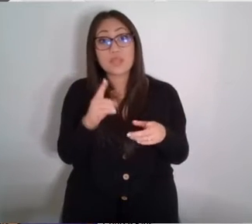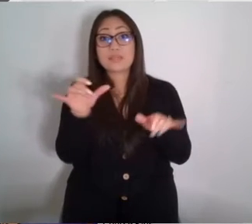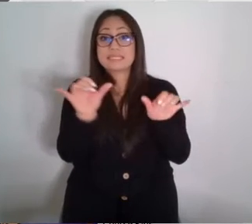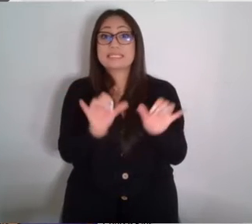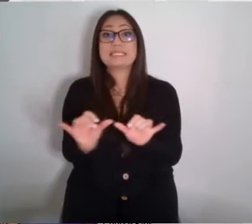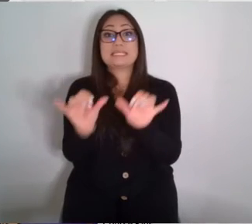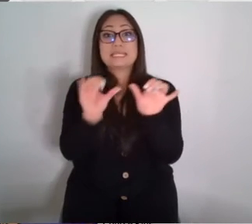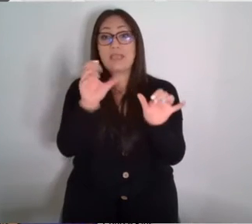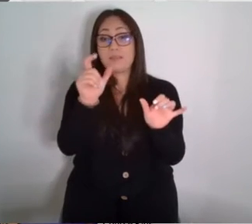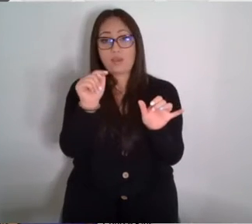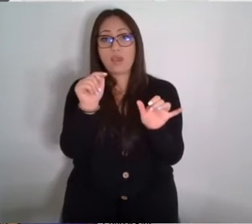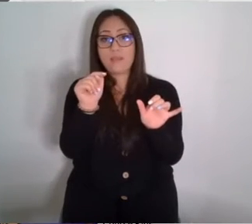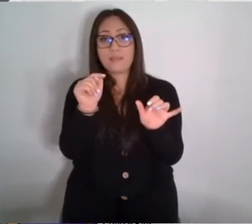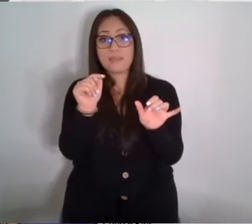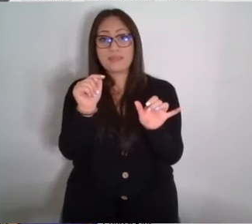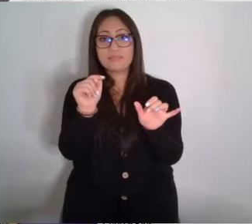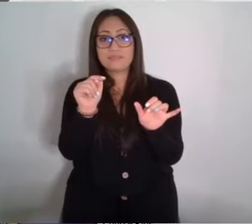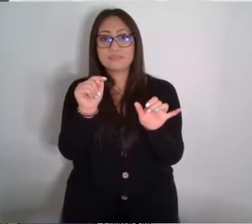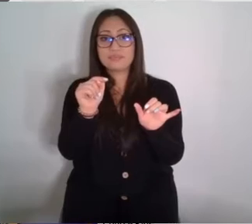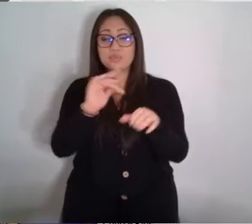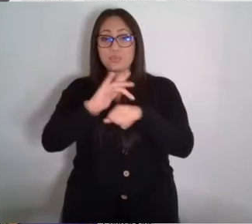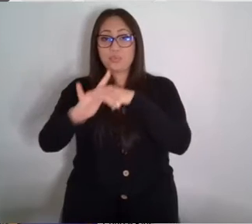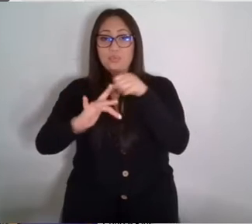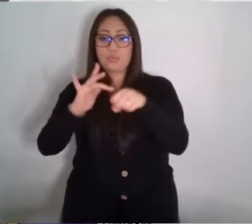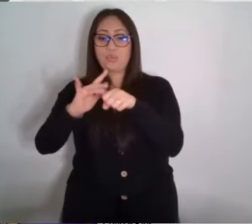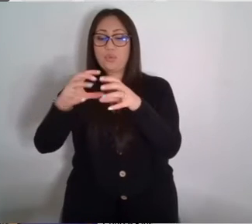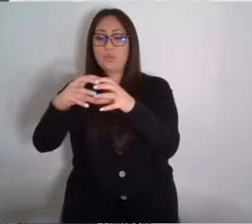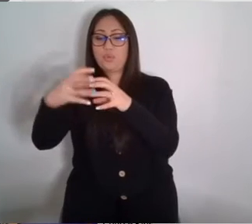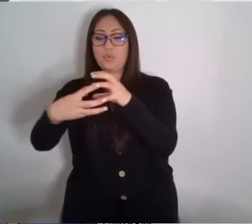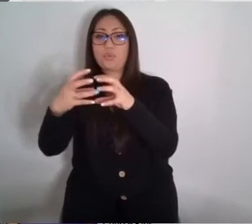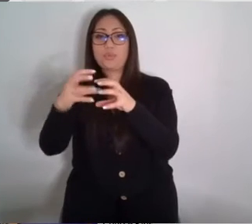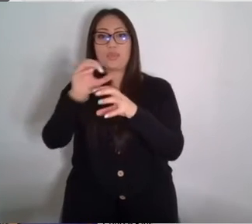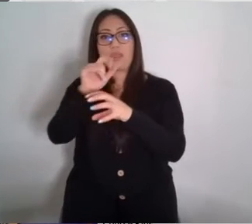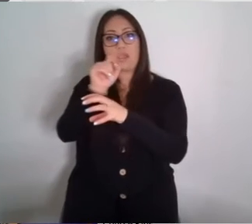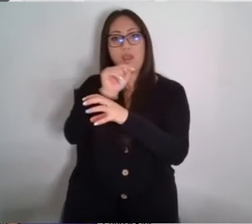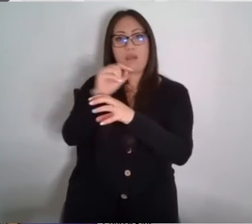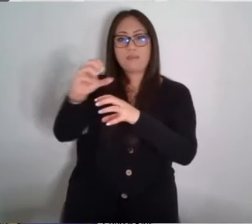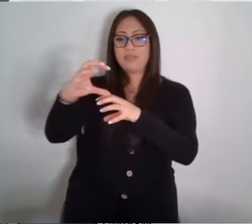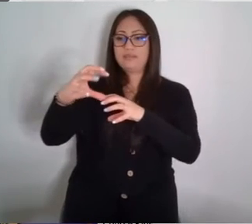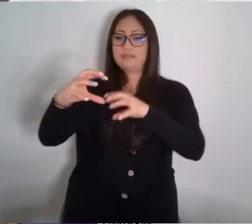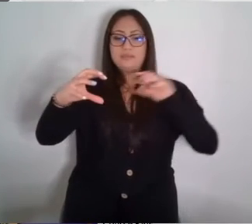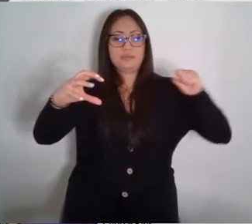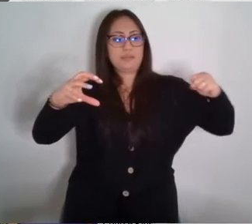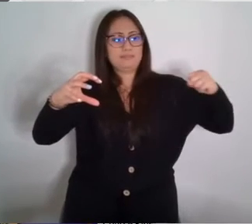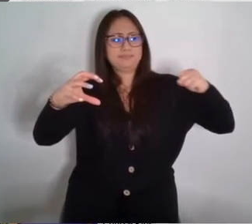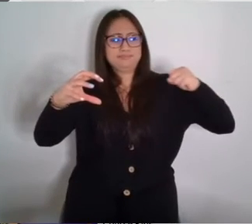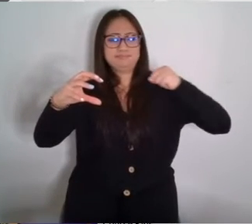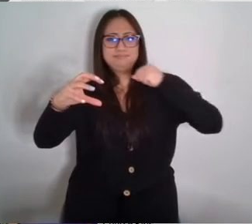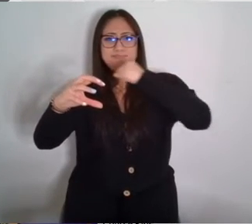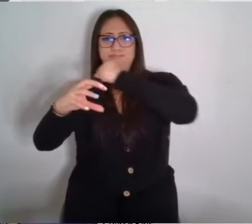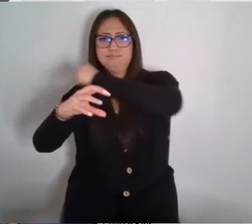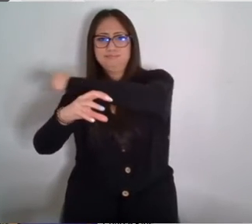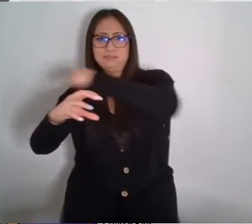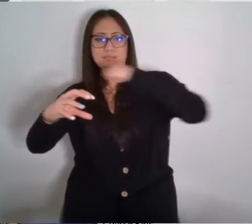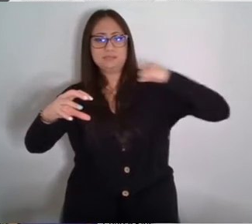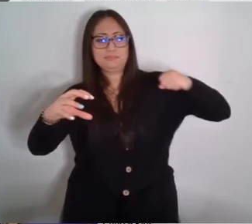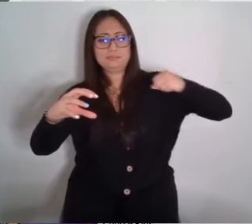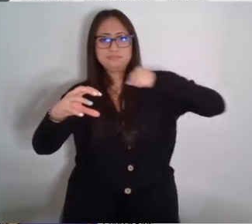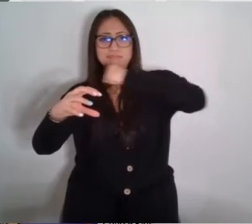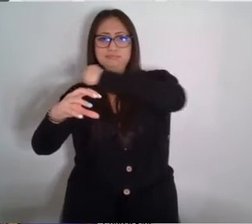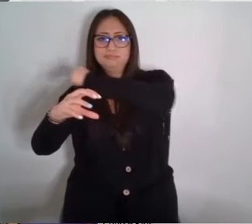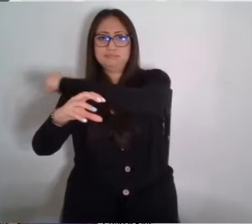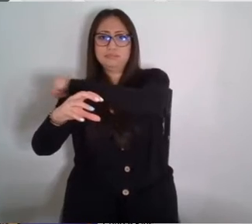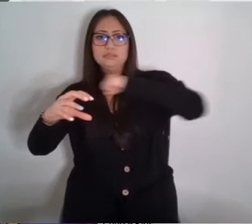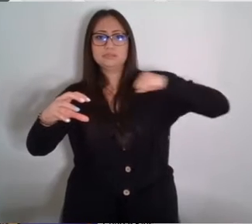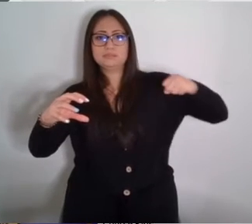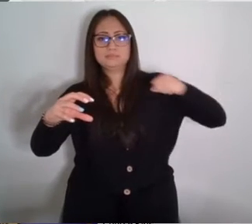comet had passed by the Earth in the past, he predicted when it would come by again. And he was right. Halley's Comet has been spotted from Earth every 75 years